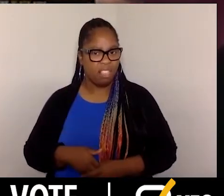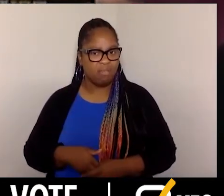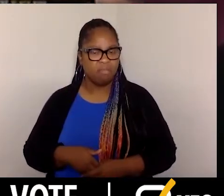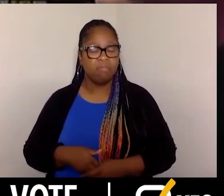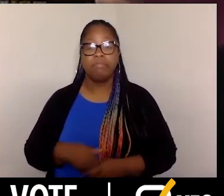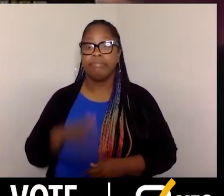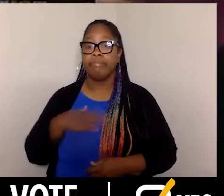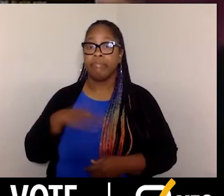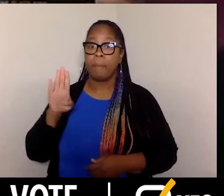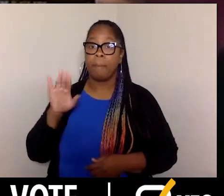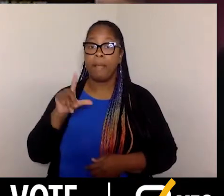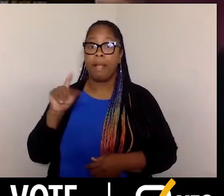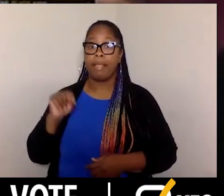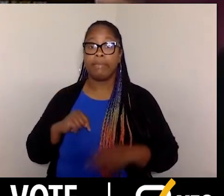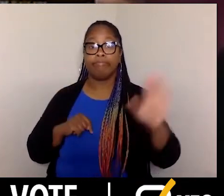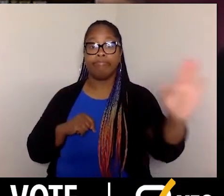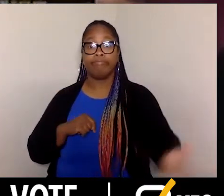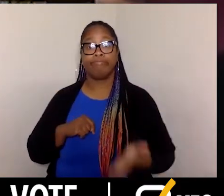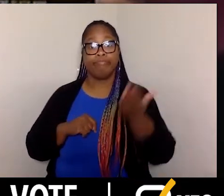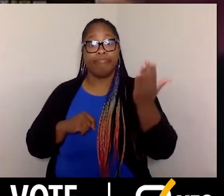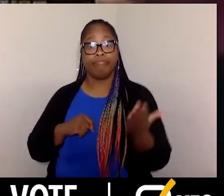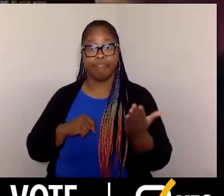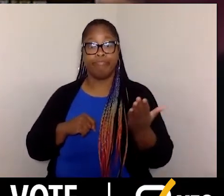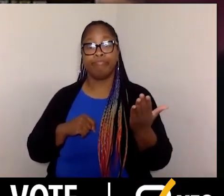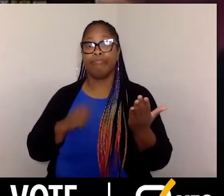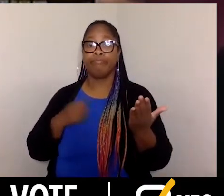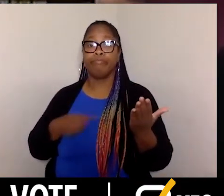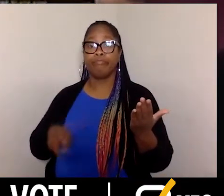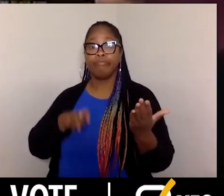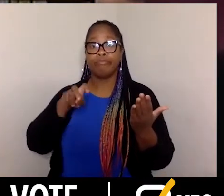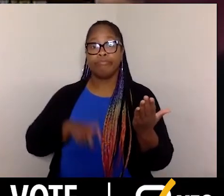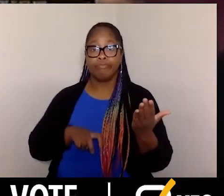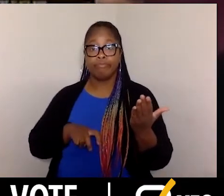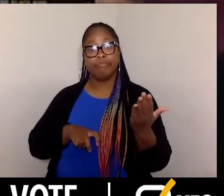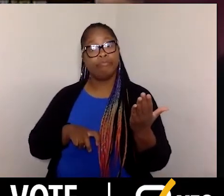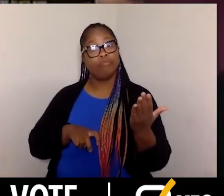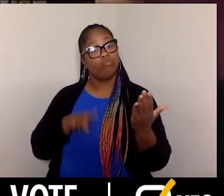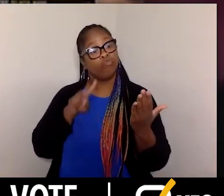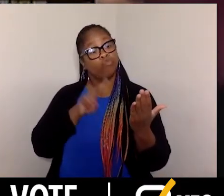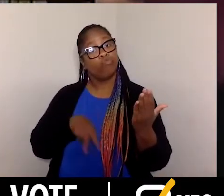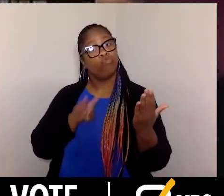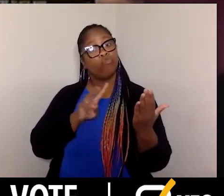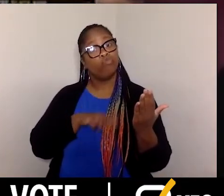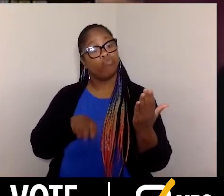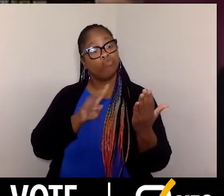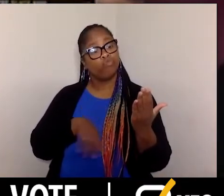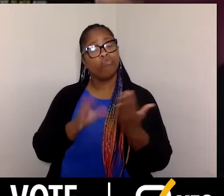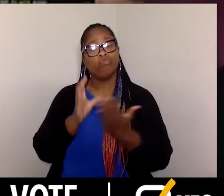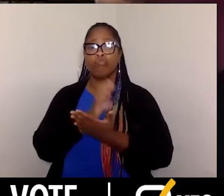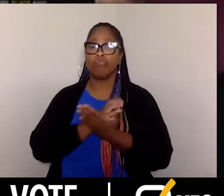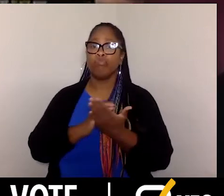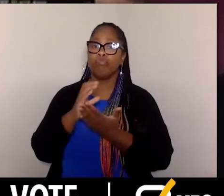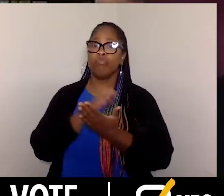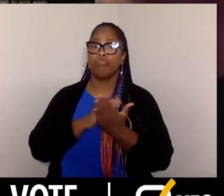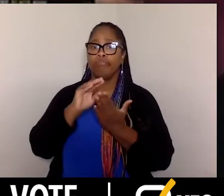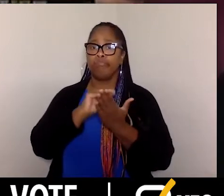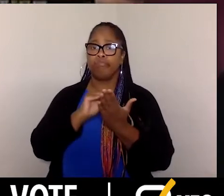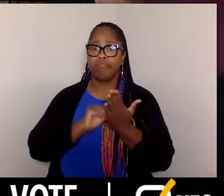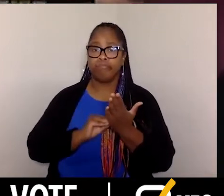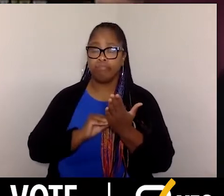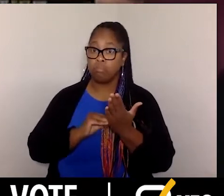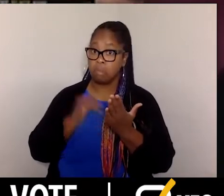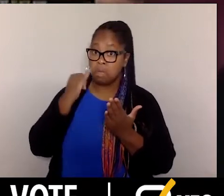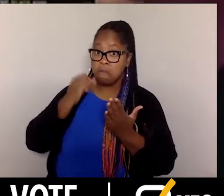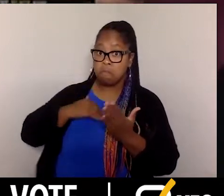ballot, I sit down at the kitchen table, and I take time to fill it out. If my son is around,